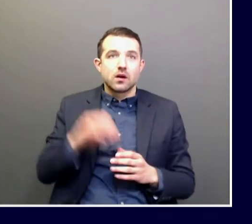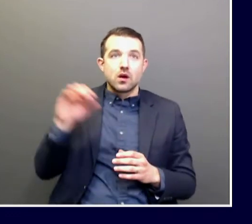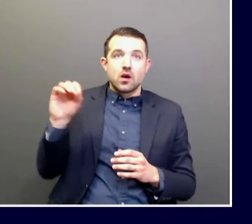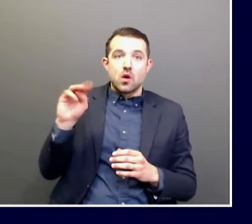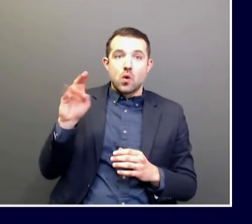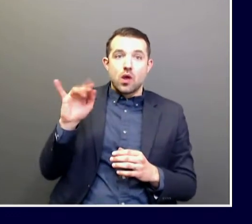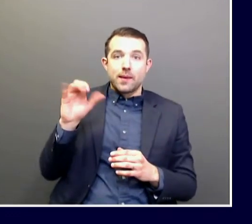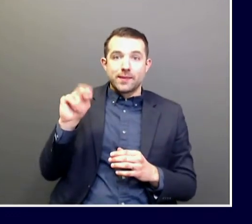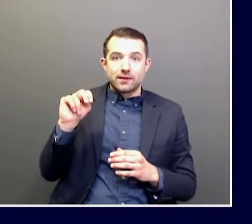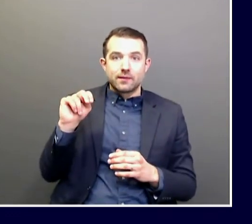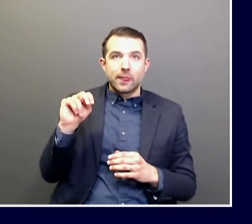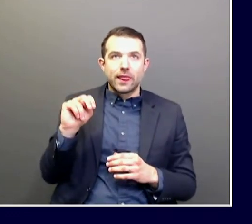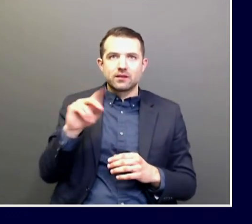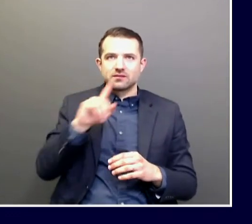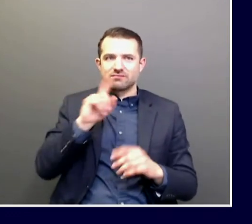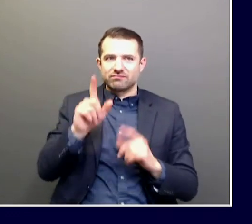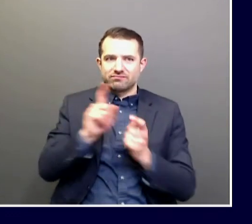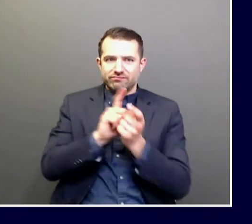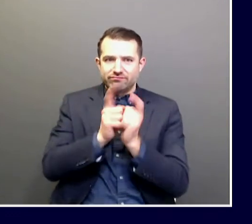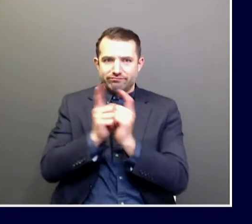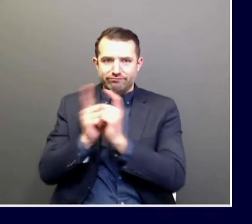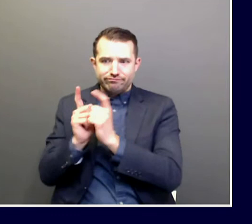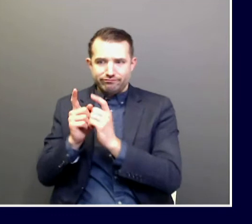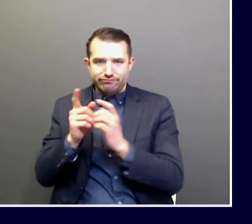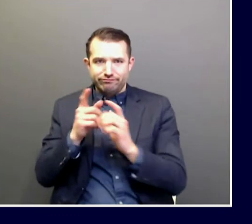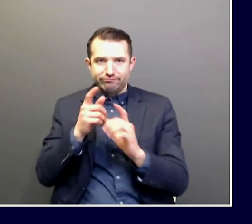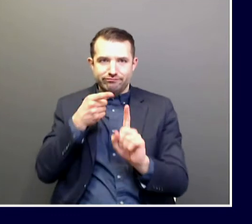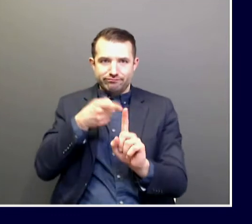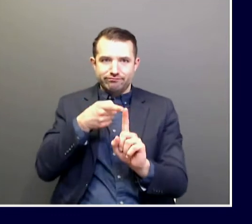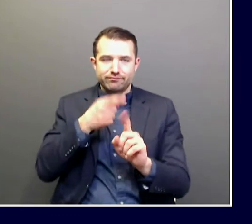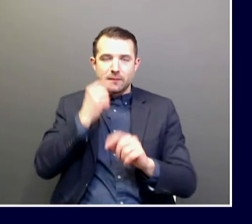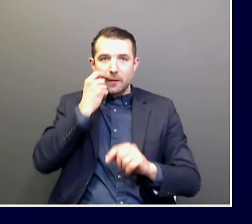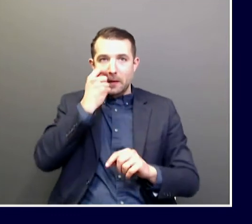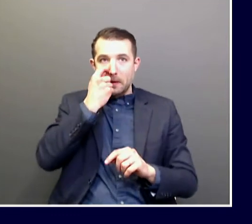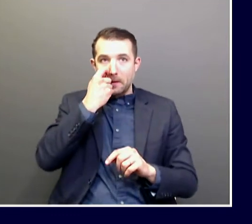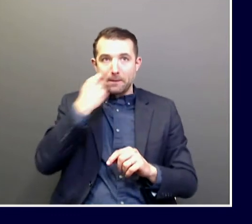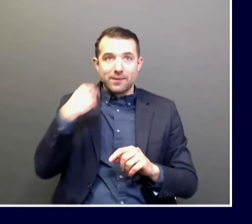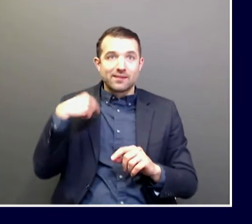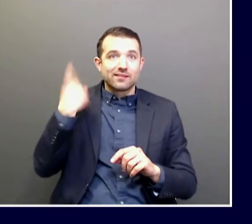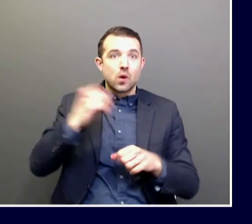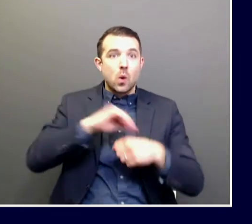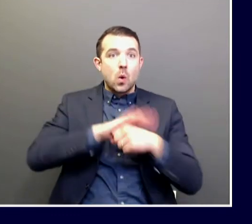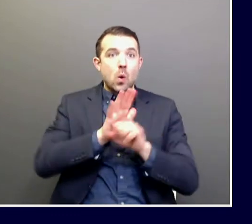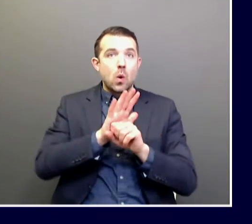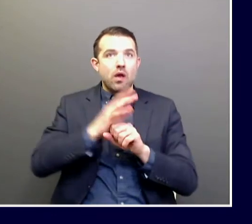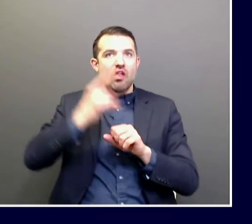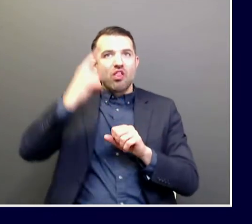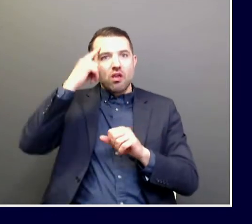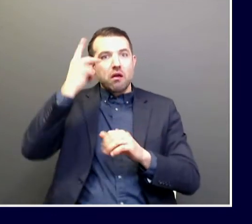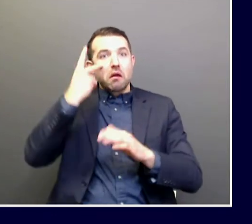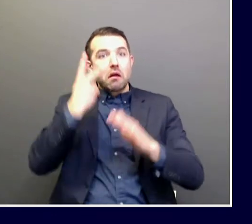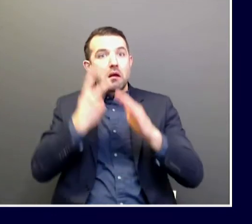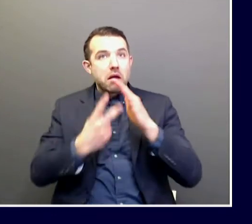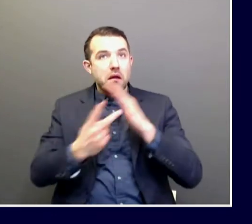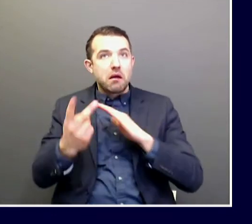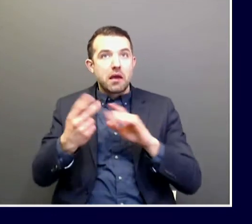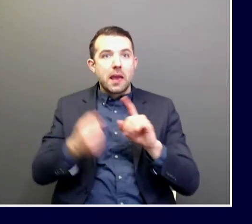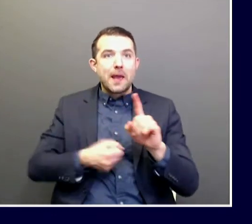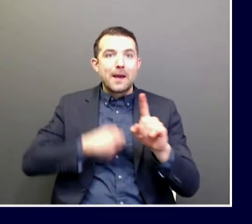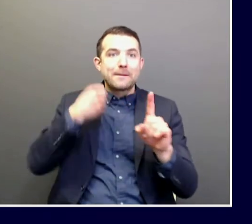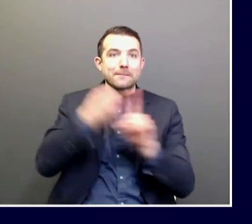about COVID-19 and kind of the trajectory we had seen with the severity of the illness as it progressed into like the Delta variant. Is there